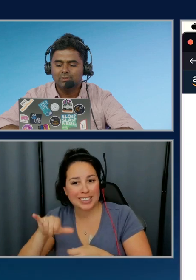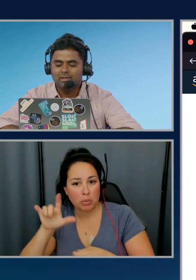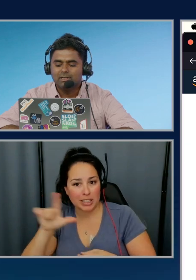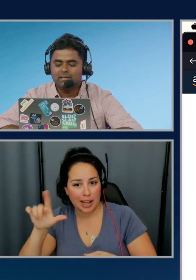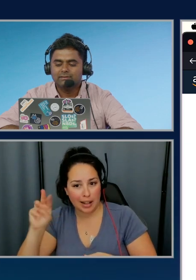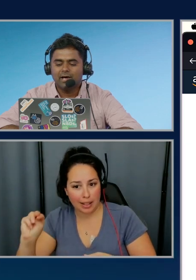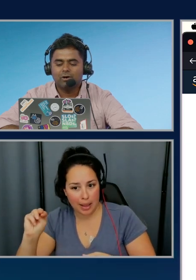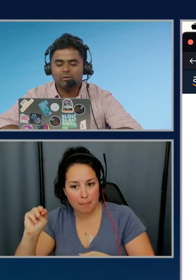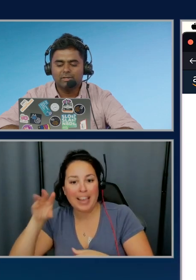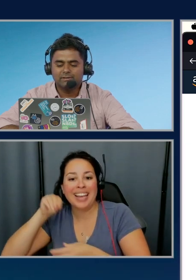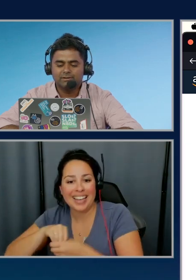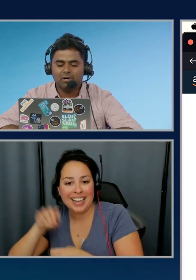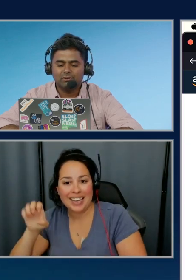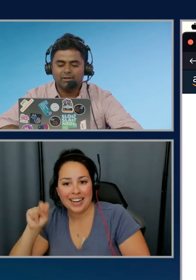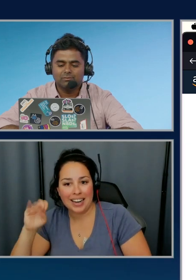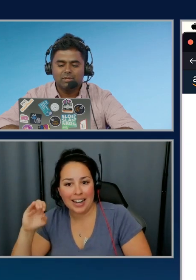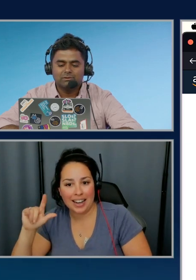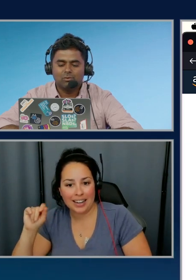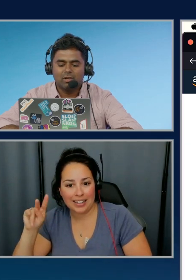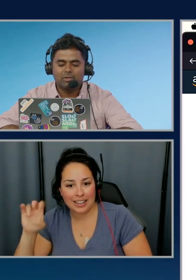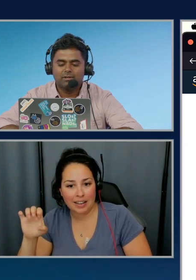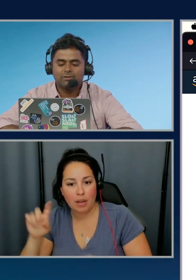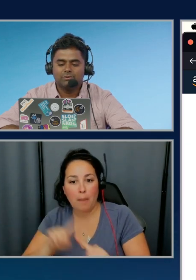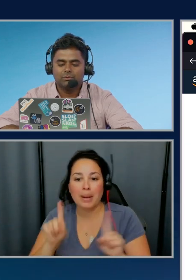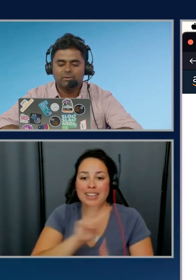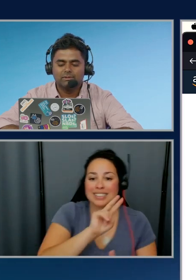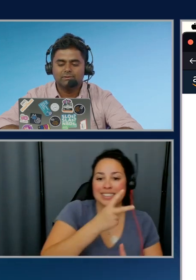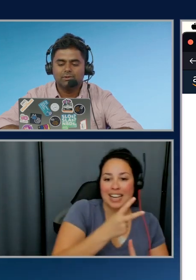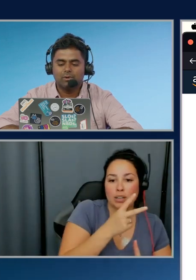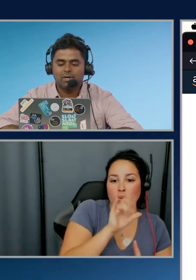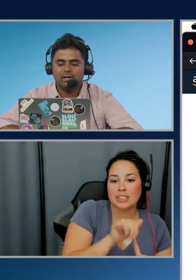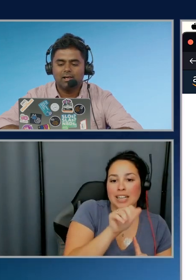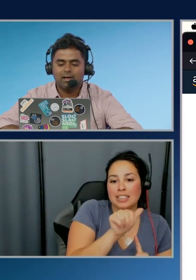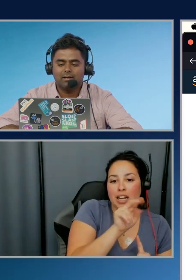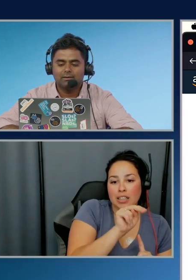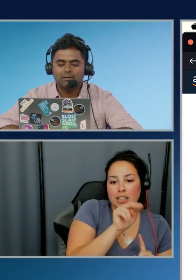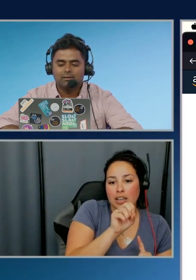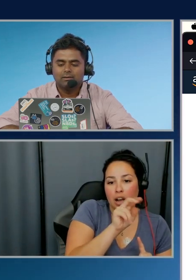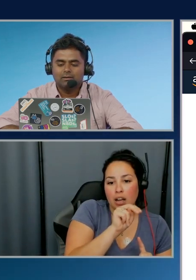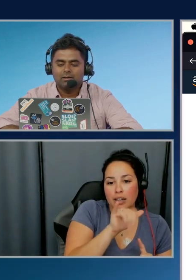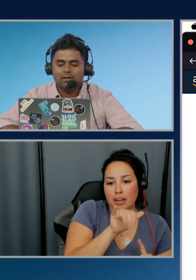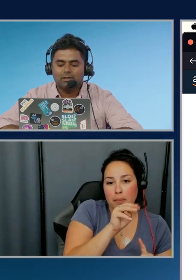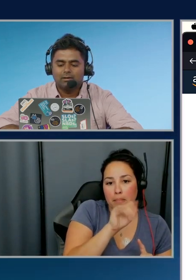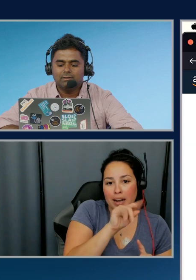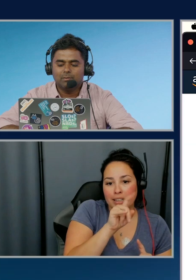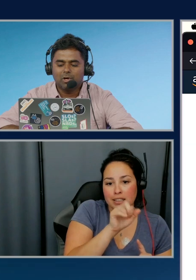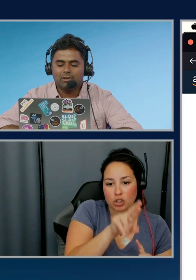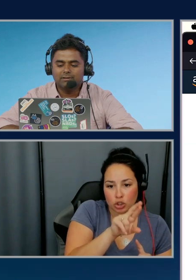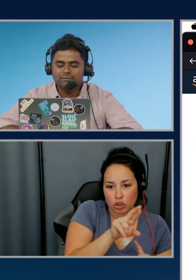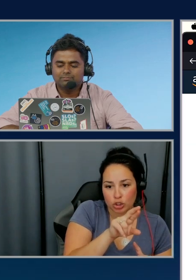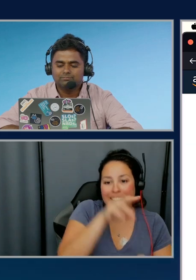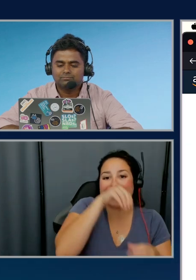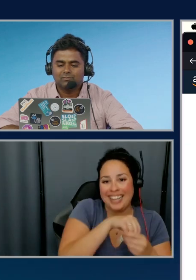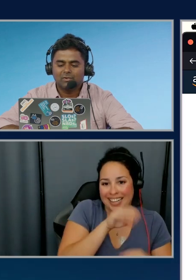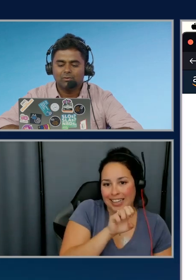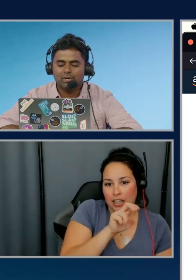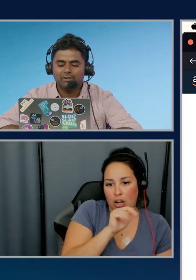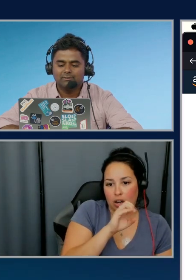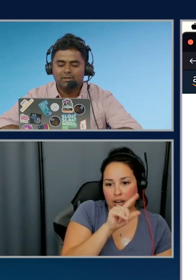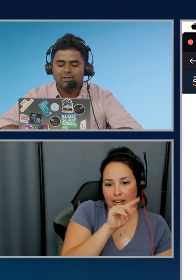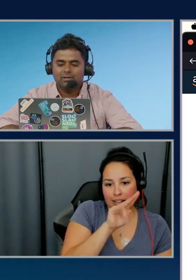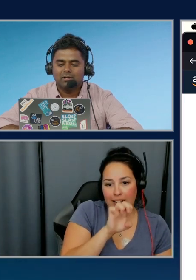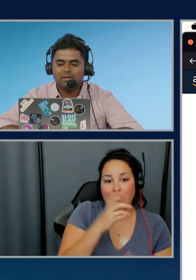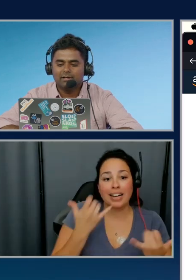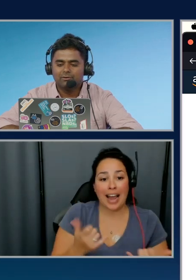one is the anonymizer in the enclave. So what I'm going to do is go ahead and deploy this,